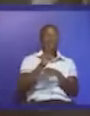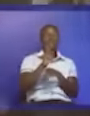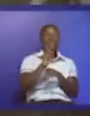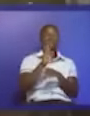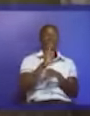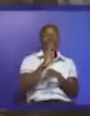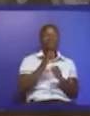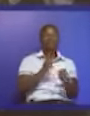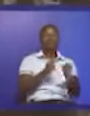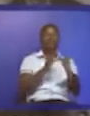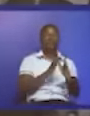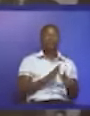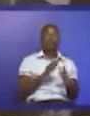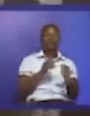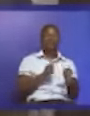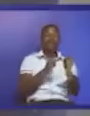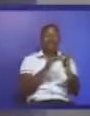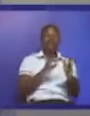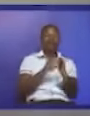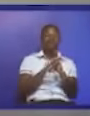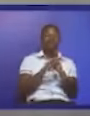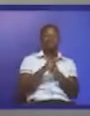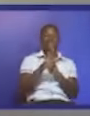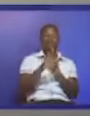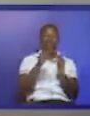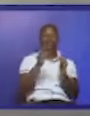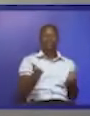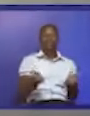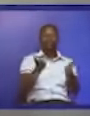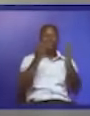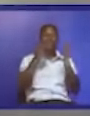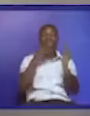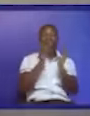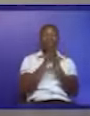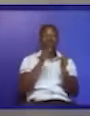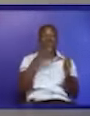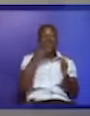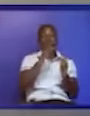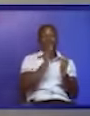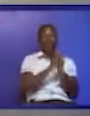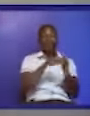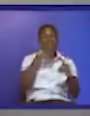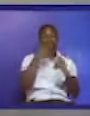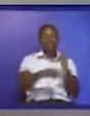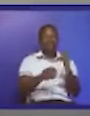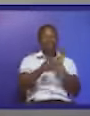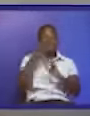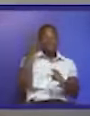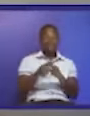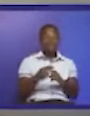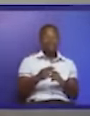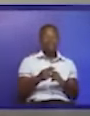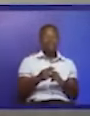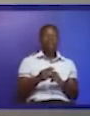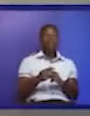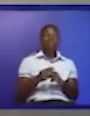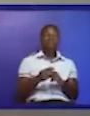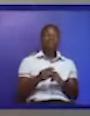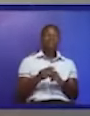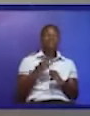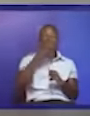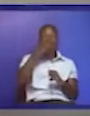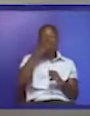tonight? Where are the carpenters who will rise up and say, this course, it ends with me. In the name of Jesus,